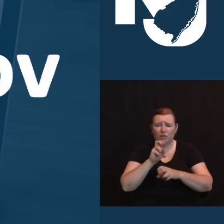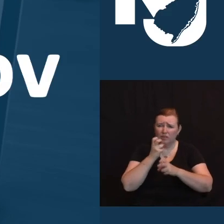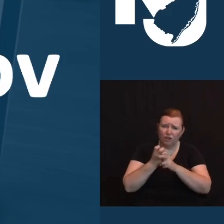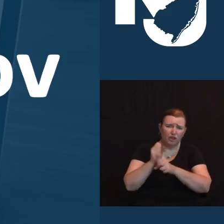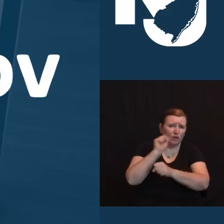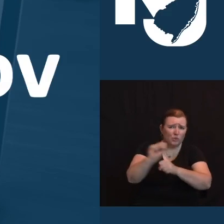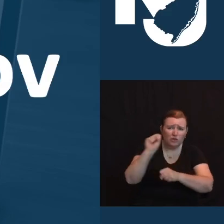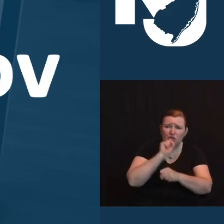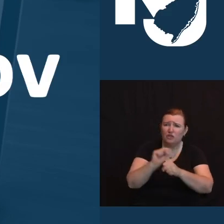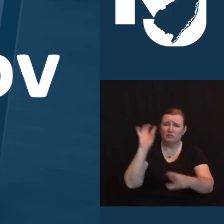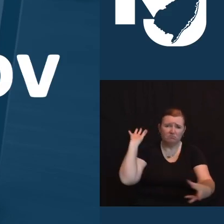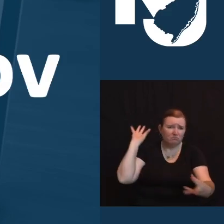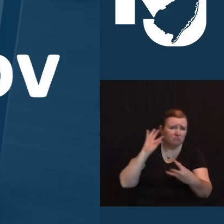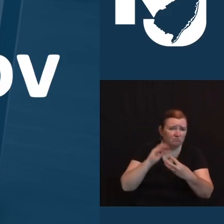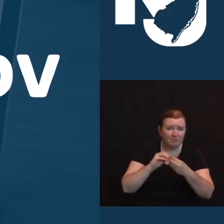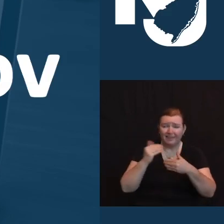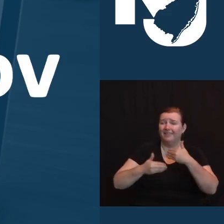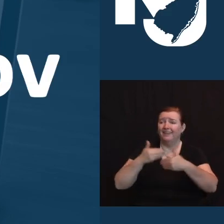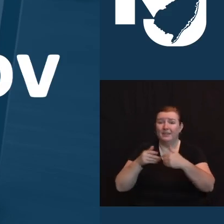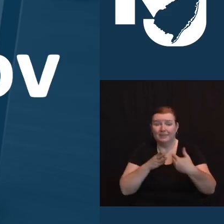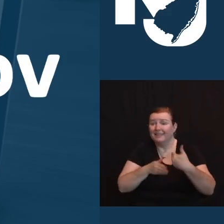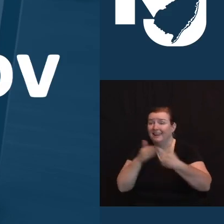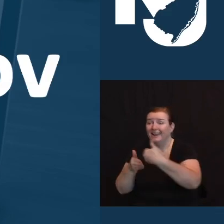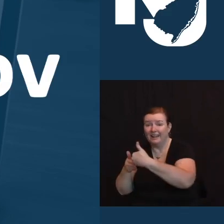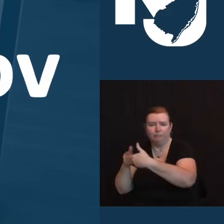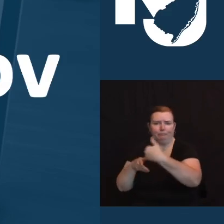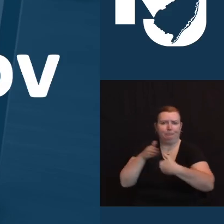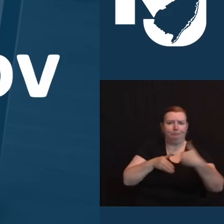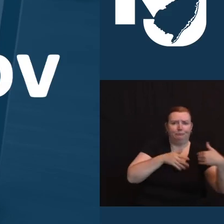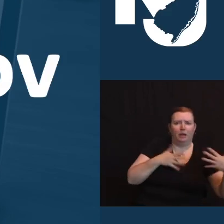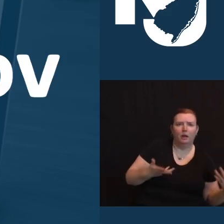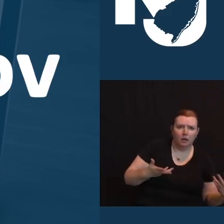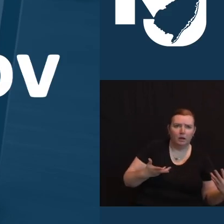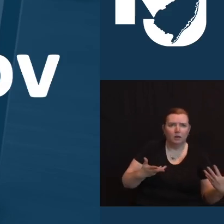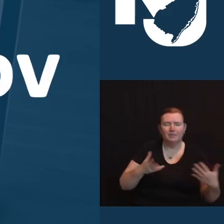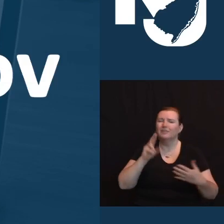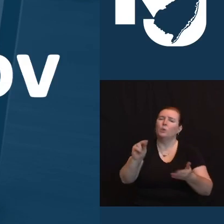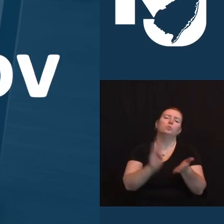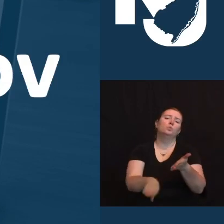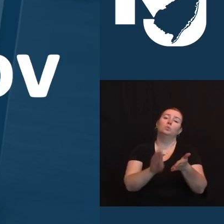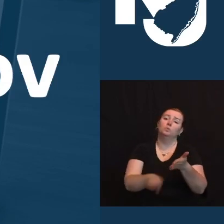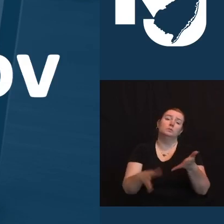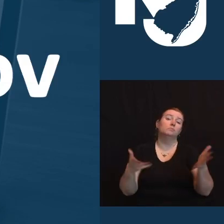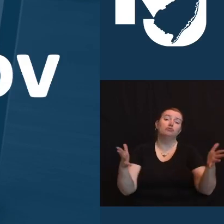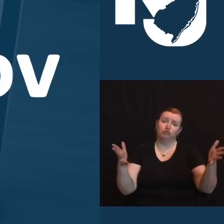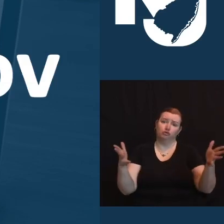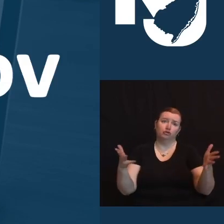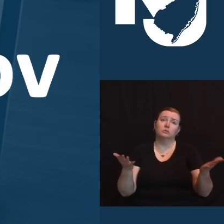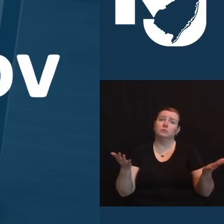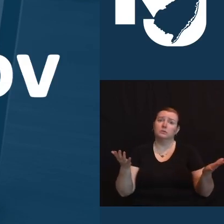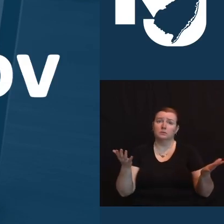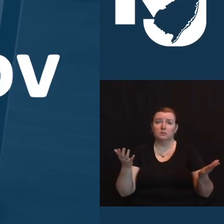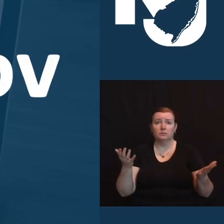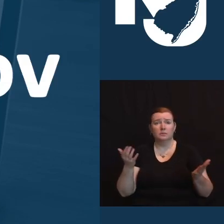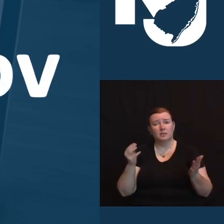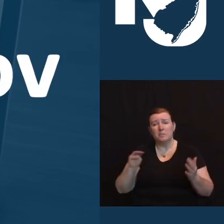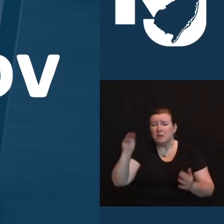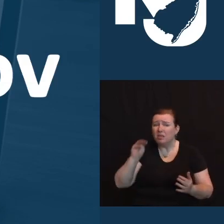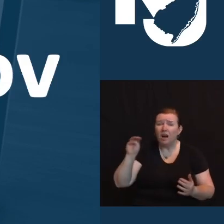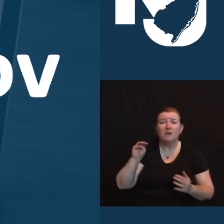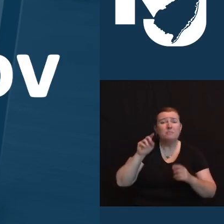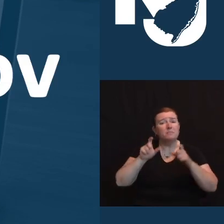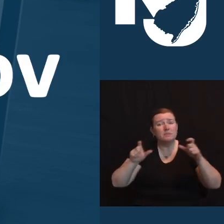We all need to be pulling together. There's no excuses anymore. The millions of you who have done extraordinary work, please keep it up.